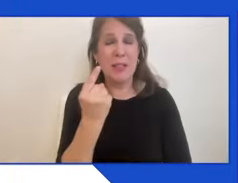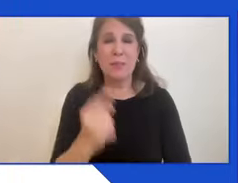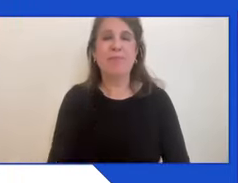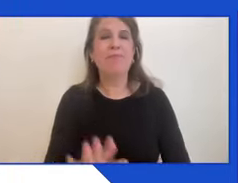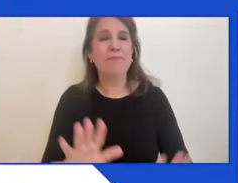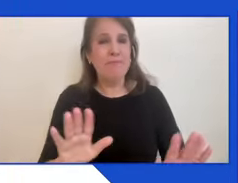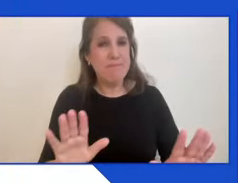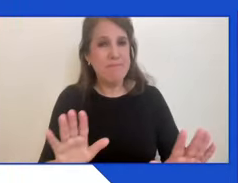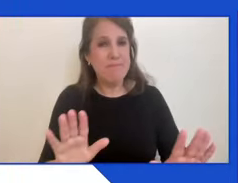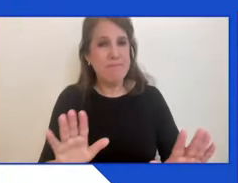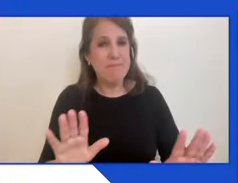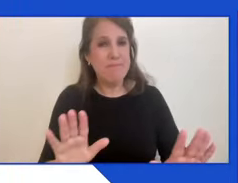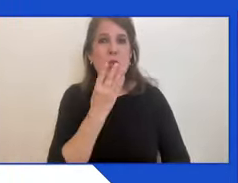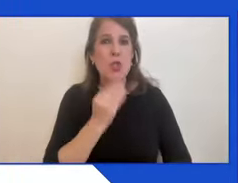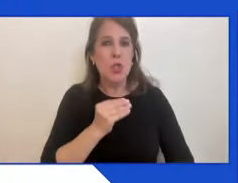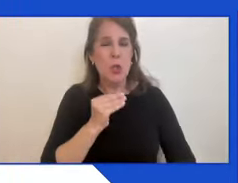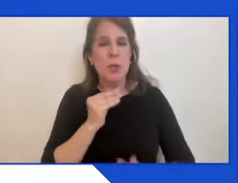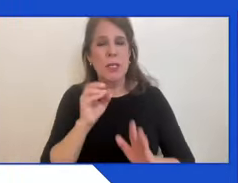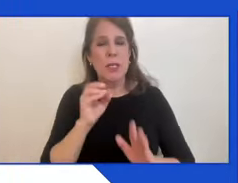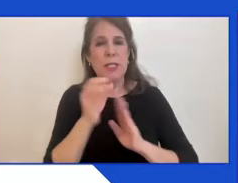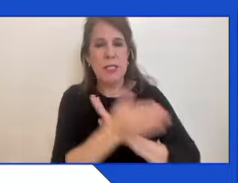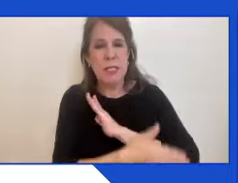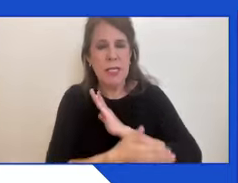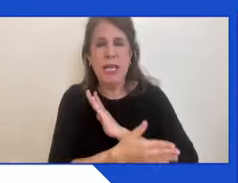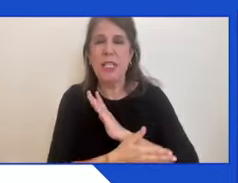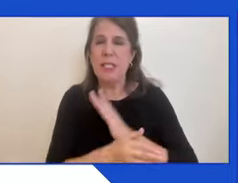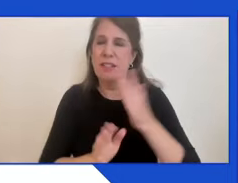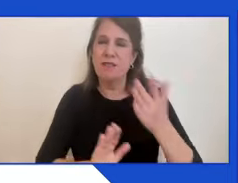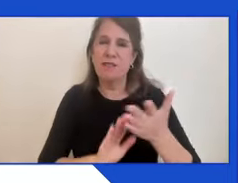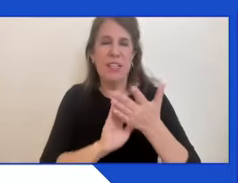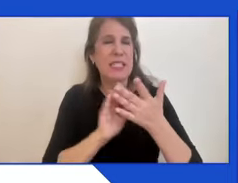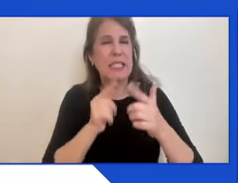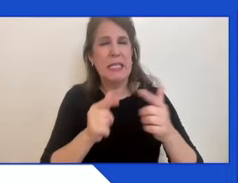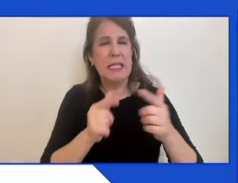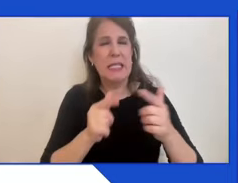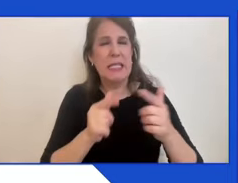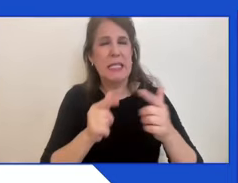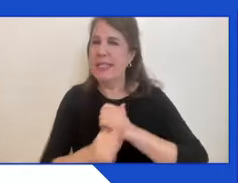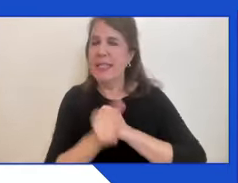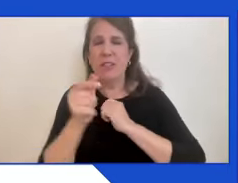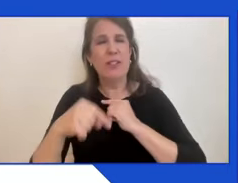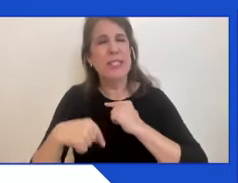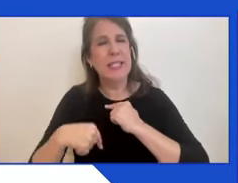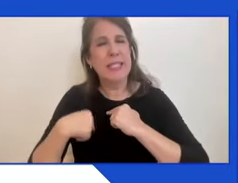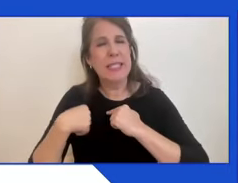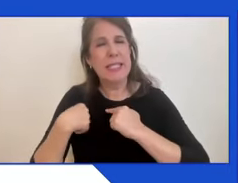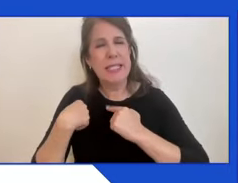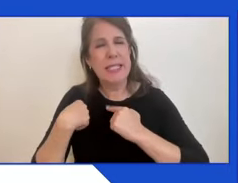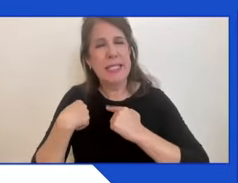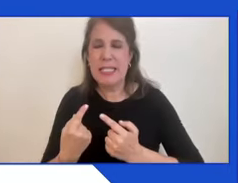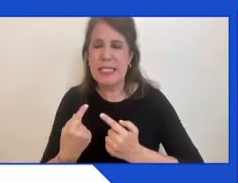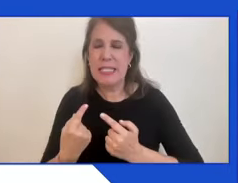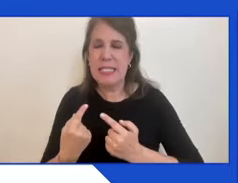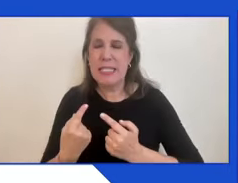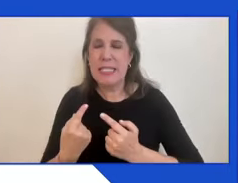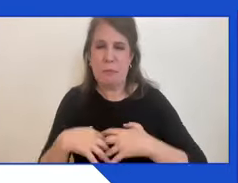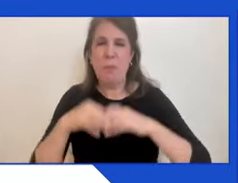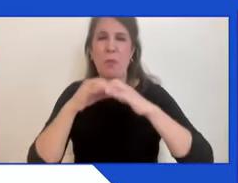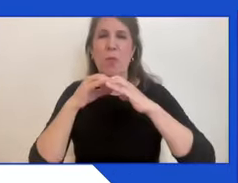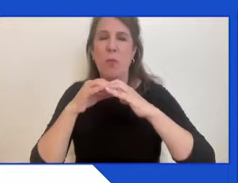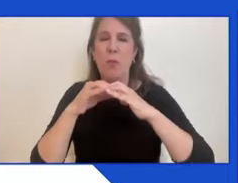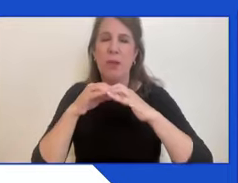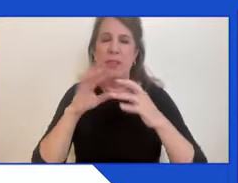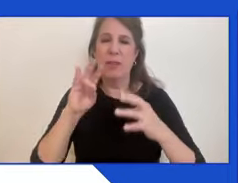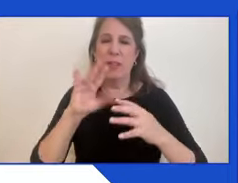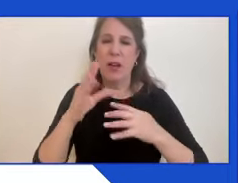Jewish state faces the greatest danger since her rebirth 75 years ago, we pray for the people of